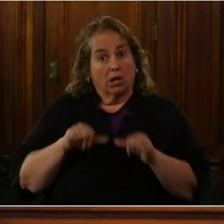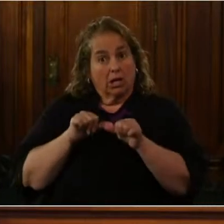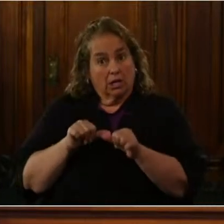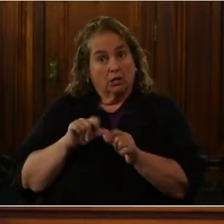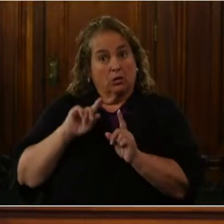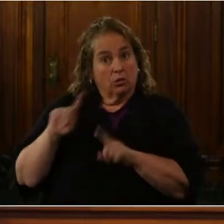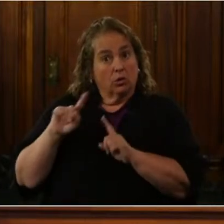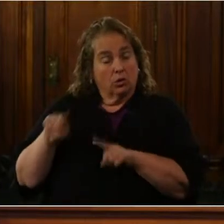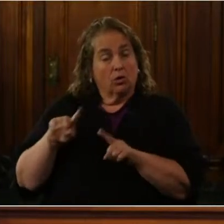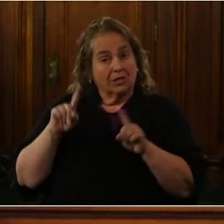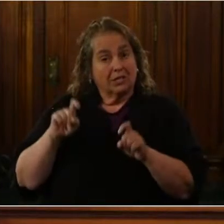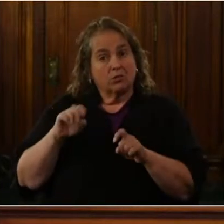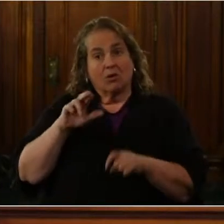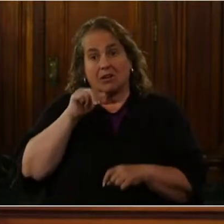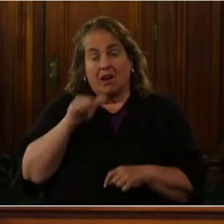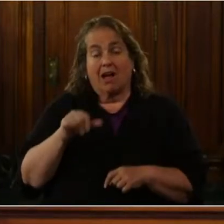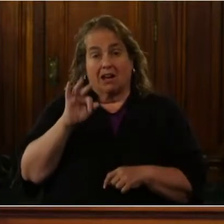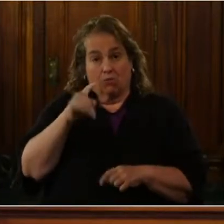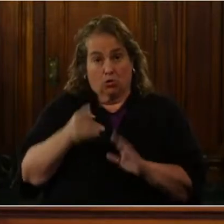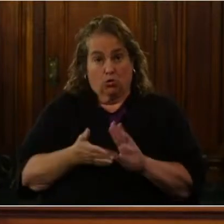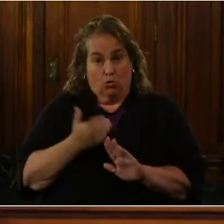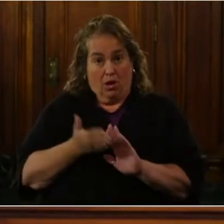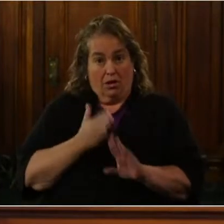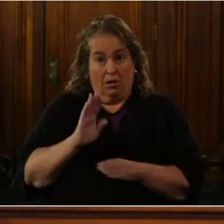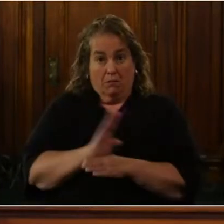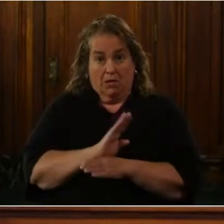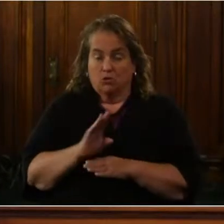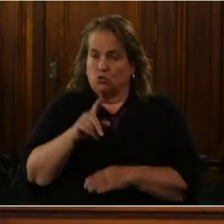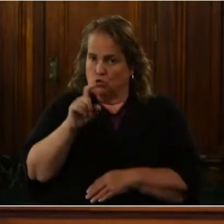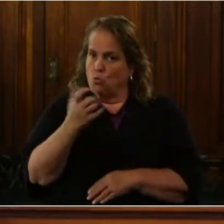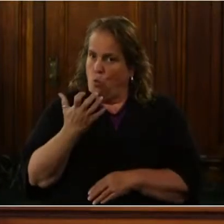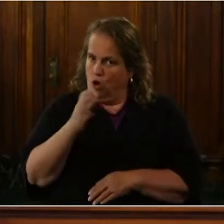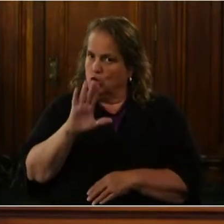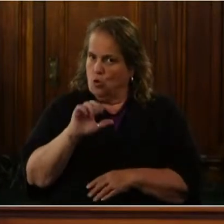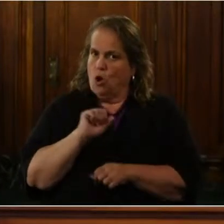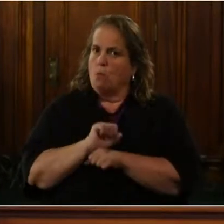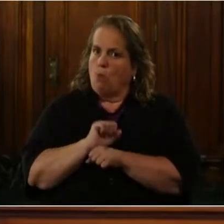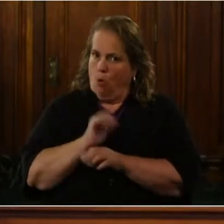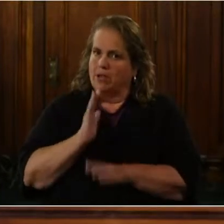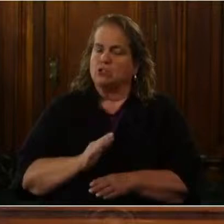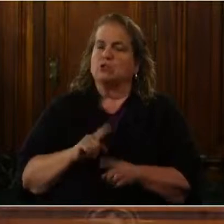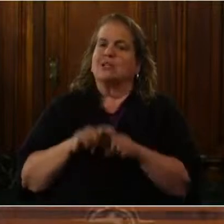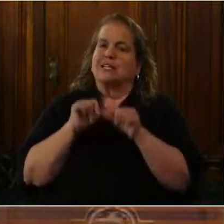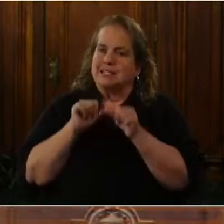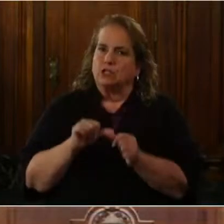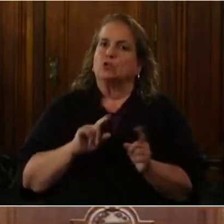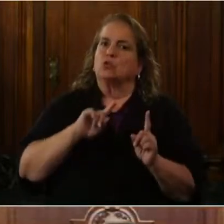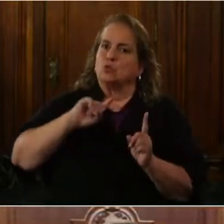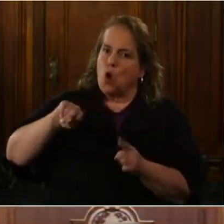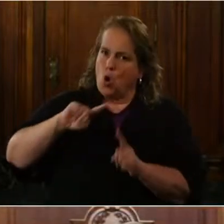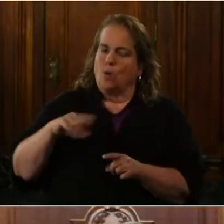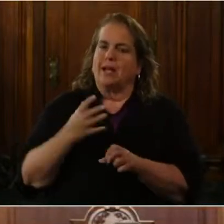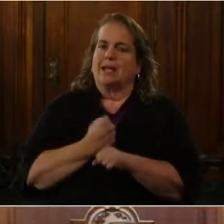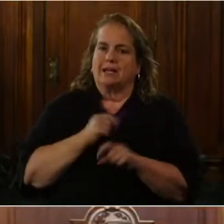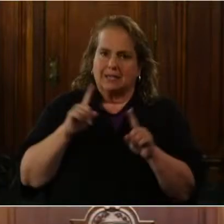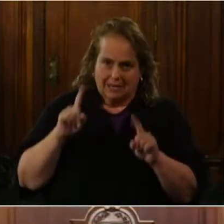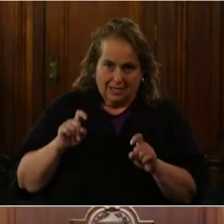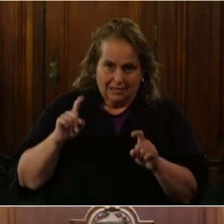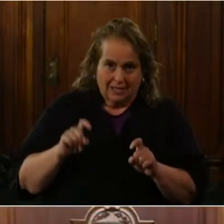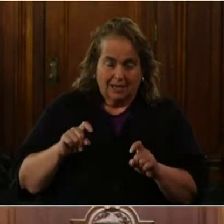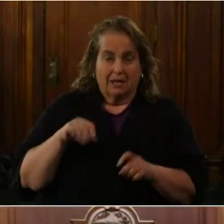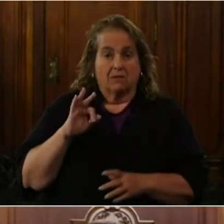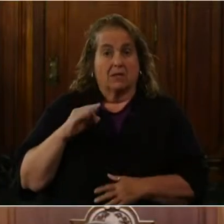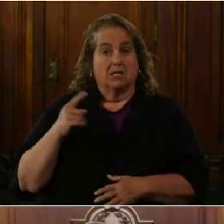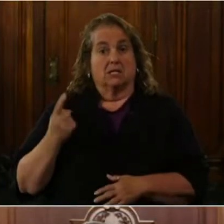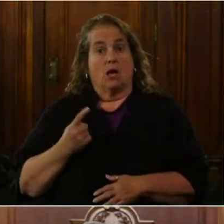to get tested? Well, if you're running a business, you ought to want your employees to continue to go to get tested so that